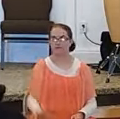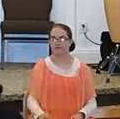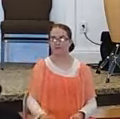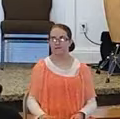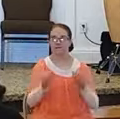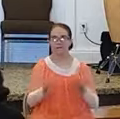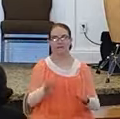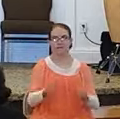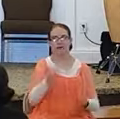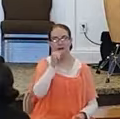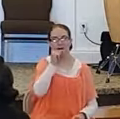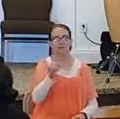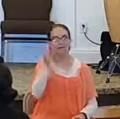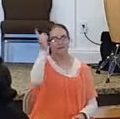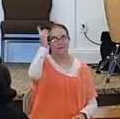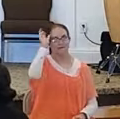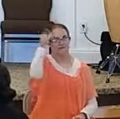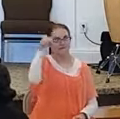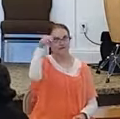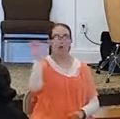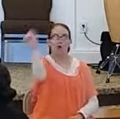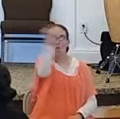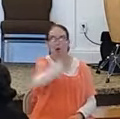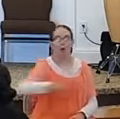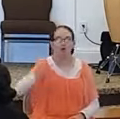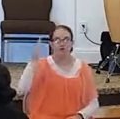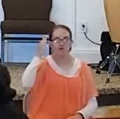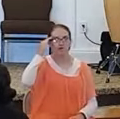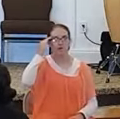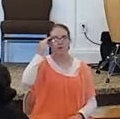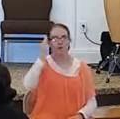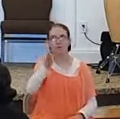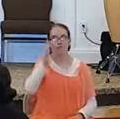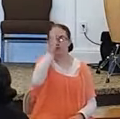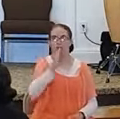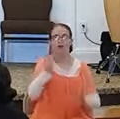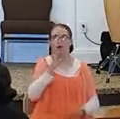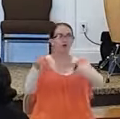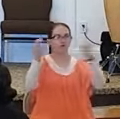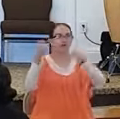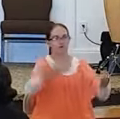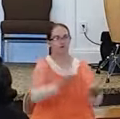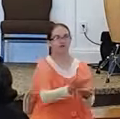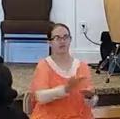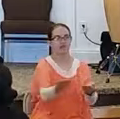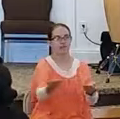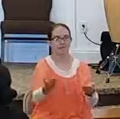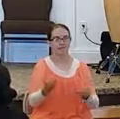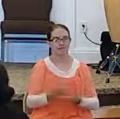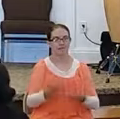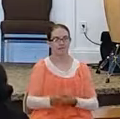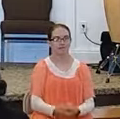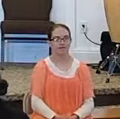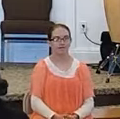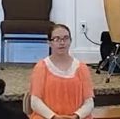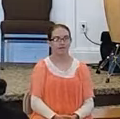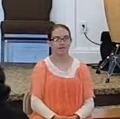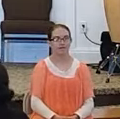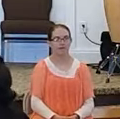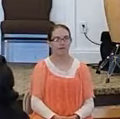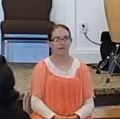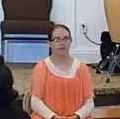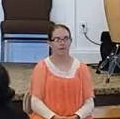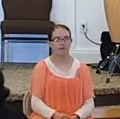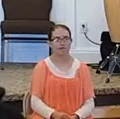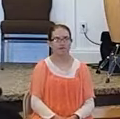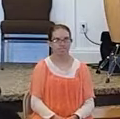Can I tell you the devil always knows, amen, when God's about to do something? Yes, sir. Okay, you